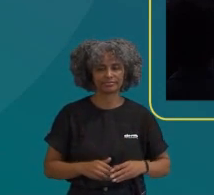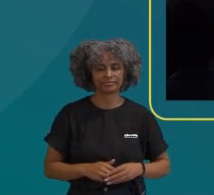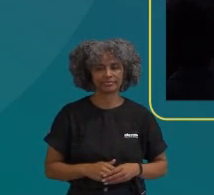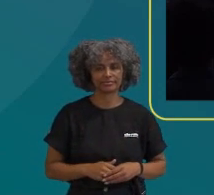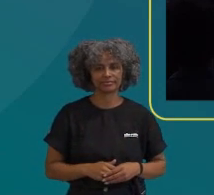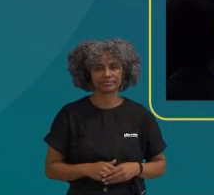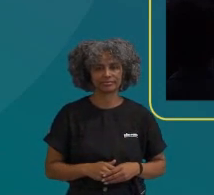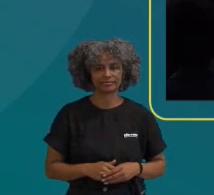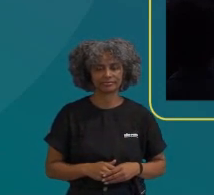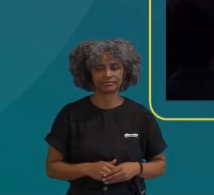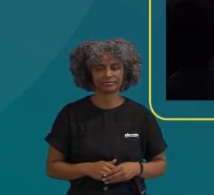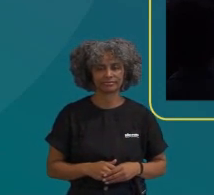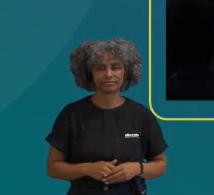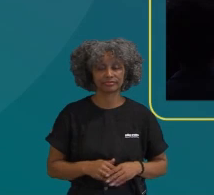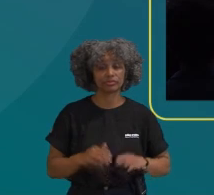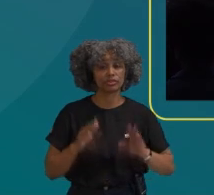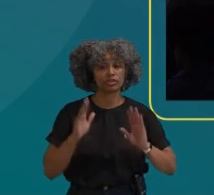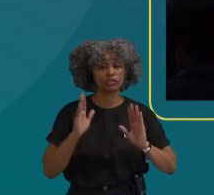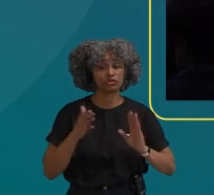to